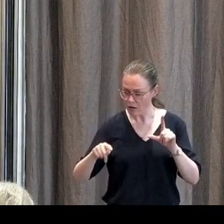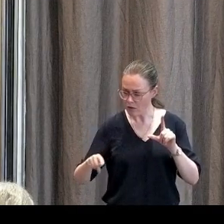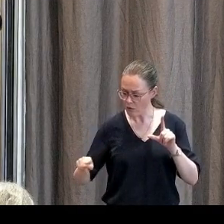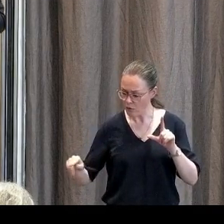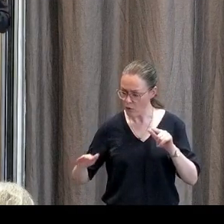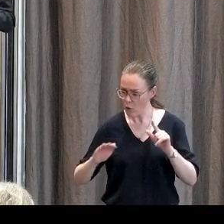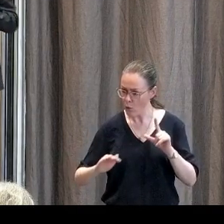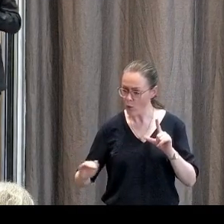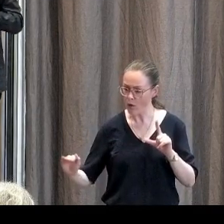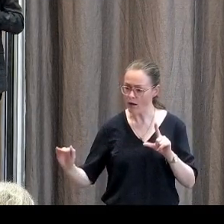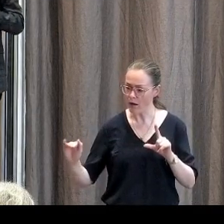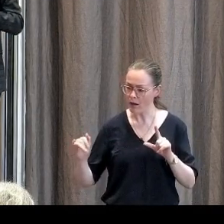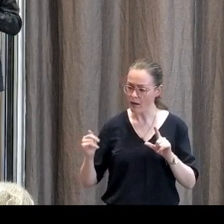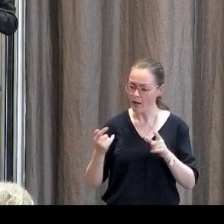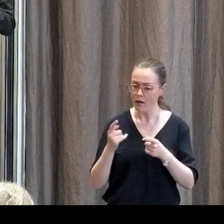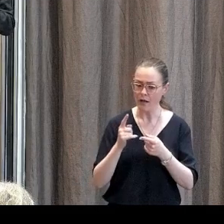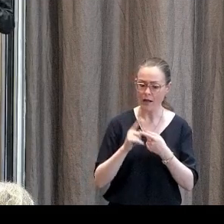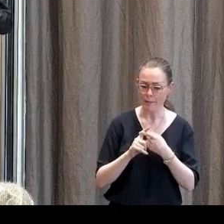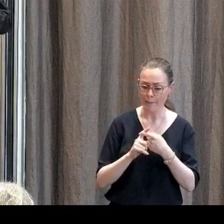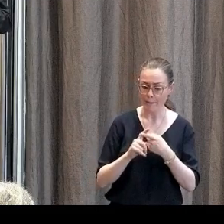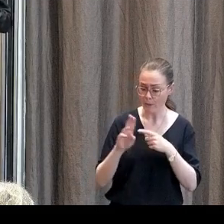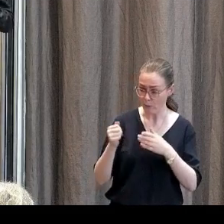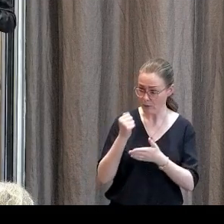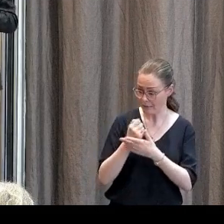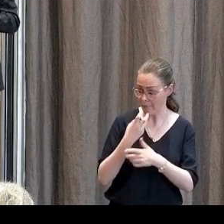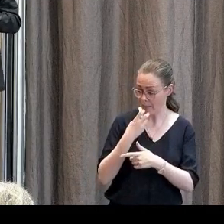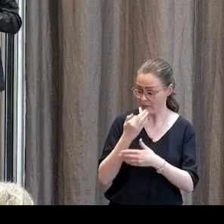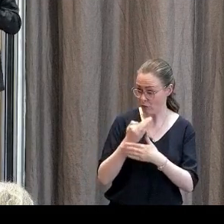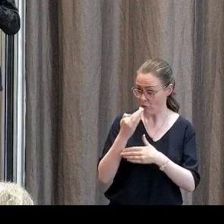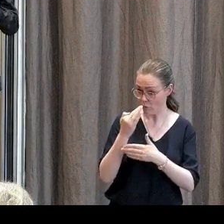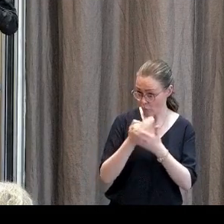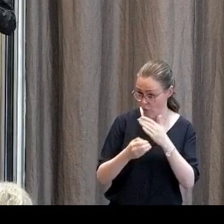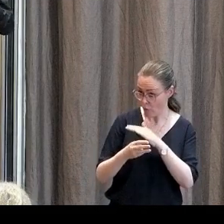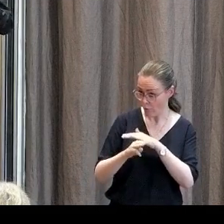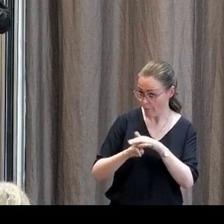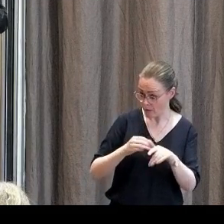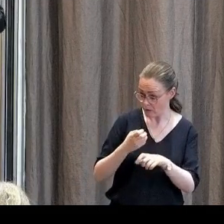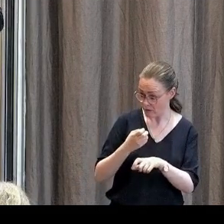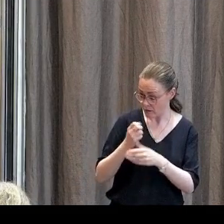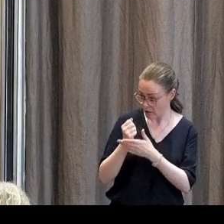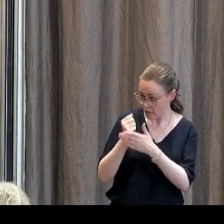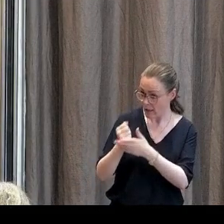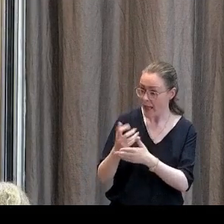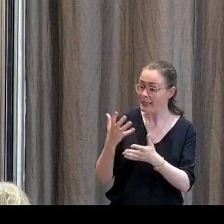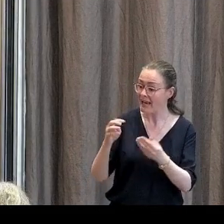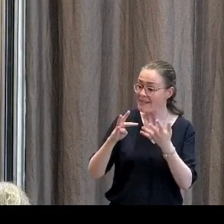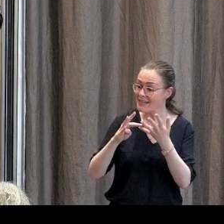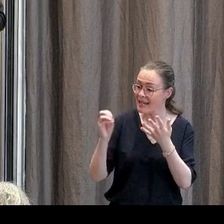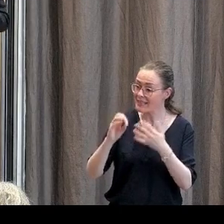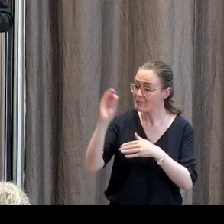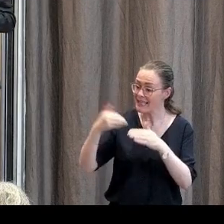low. And we've studied mice for a couple of months afterwards, and they have about 90% less